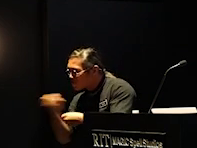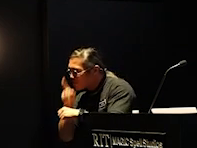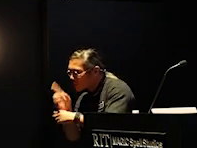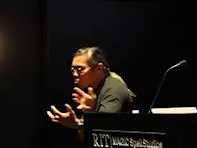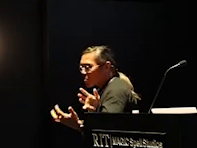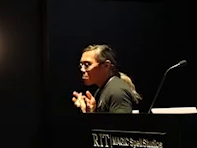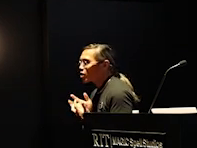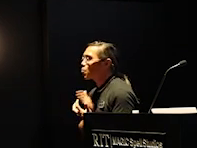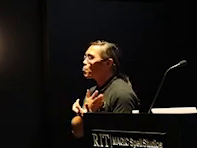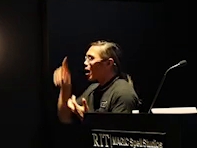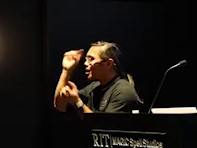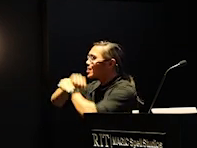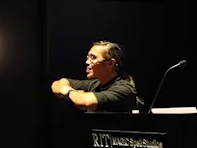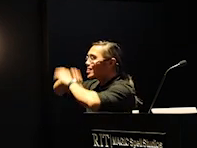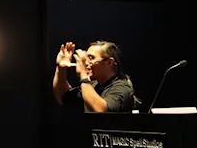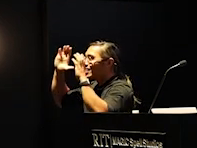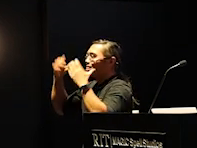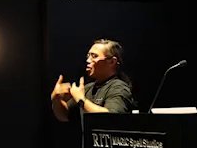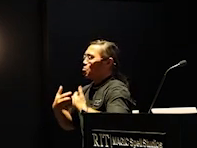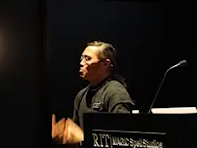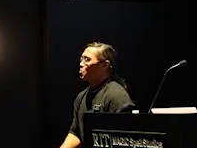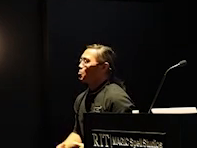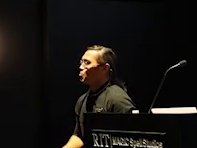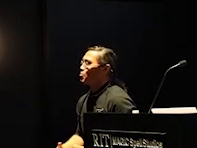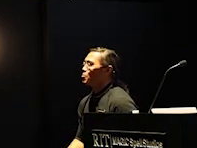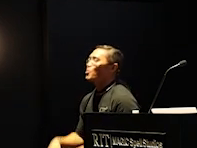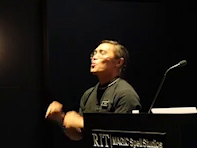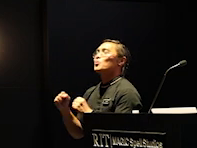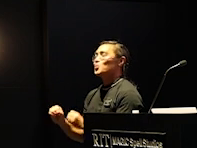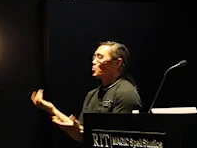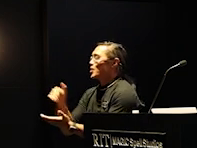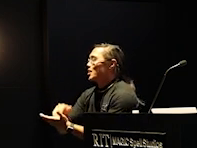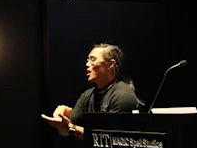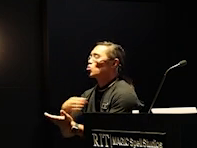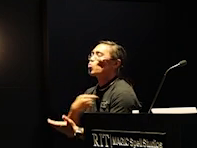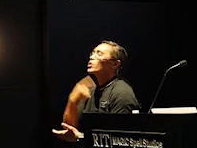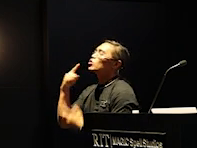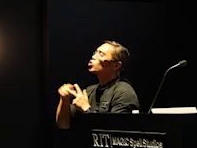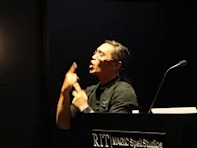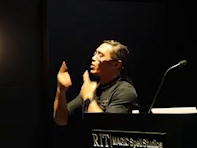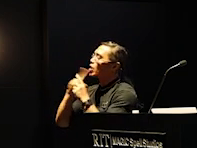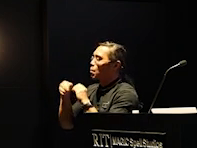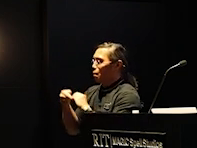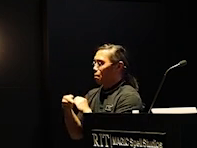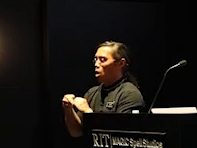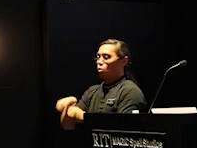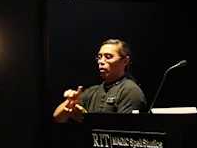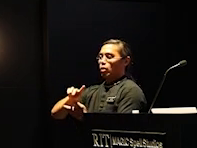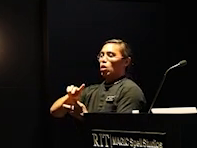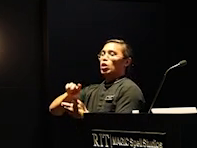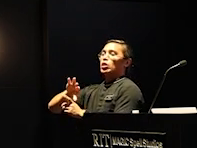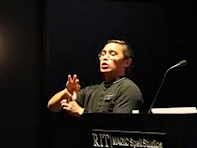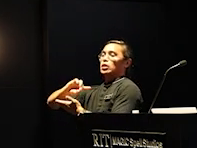these kind of like, I thought of the design of the culture, design of the restaurant culture. And in radio, we use the word